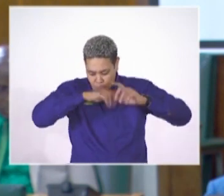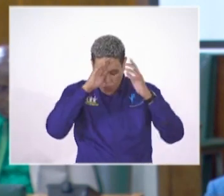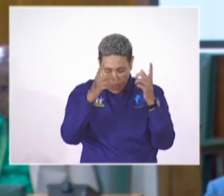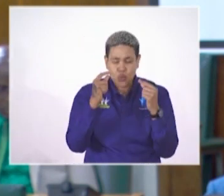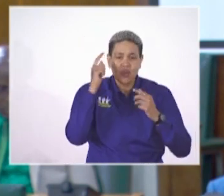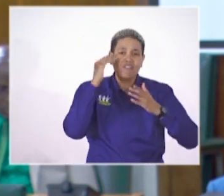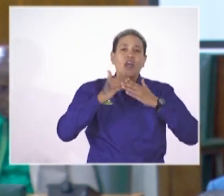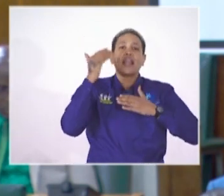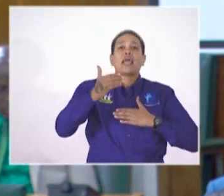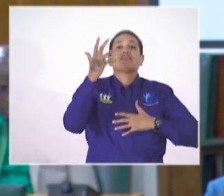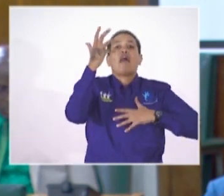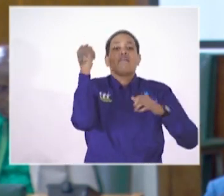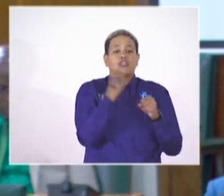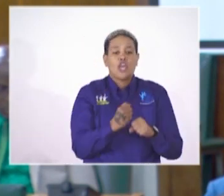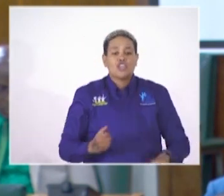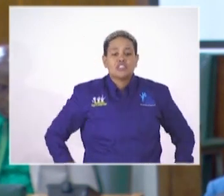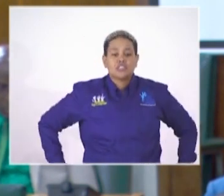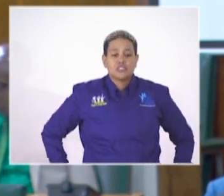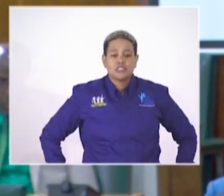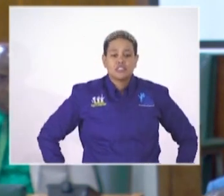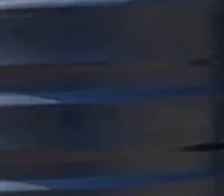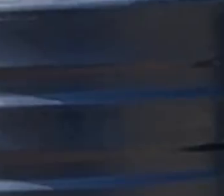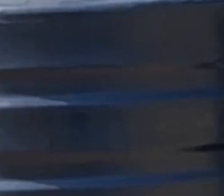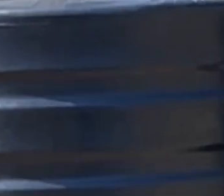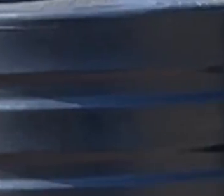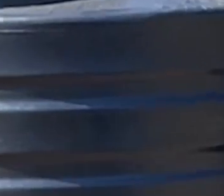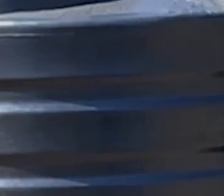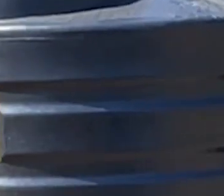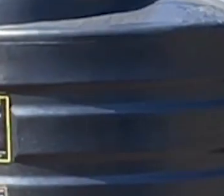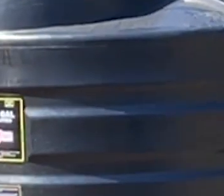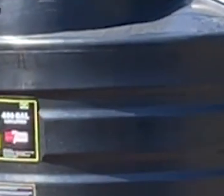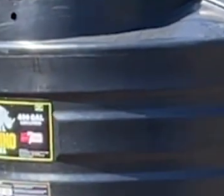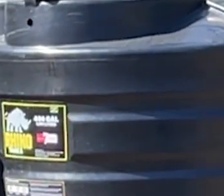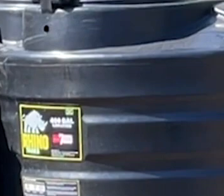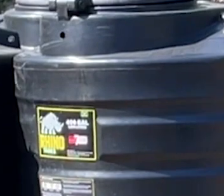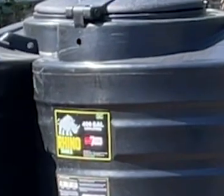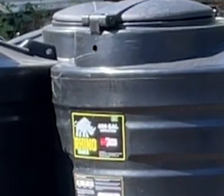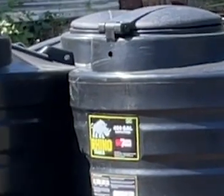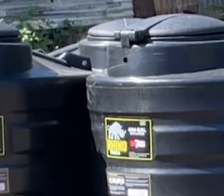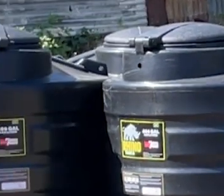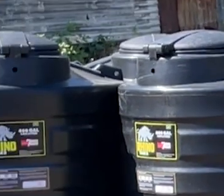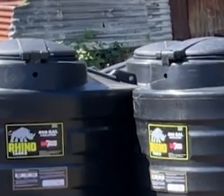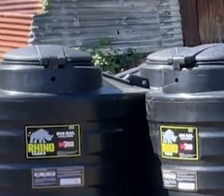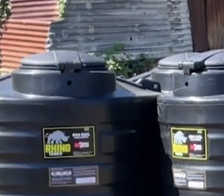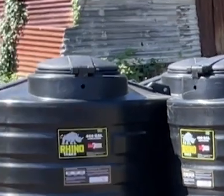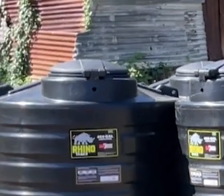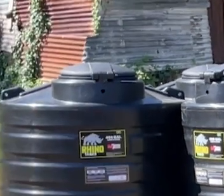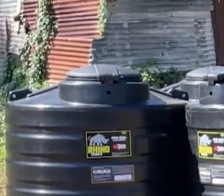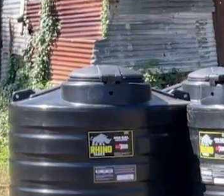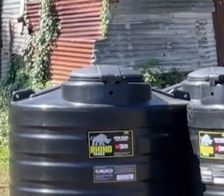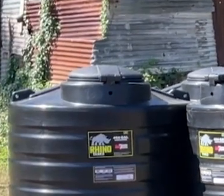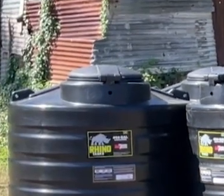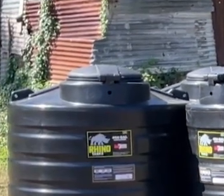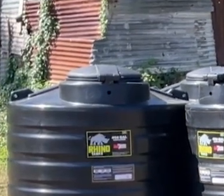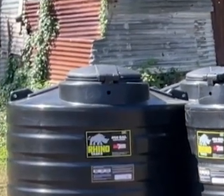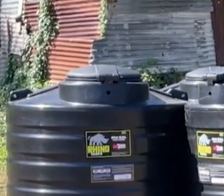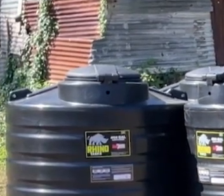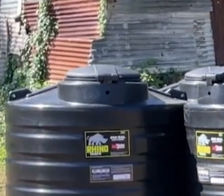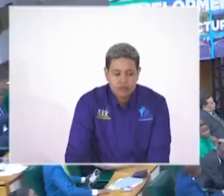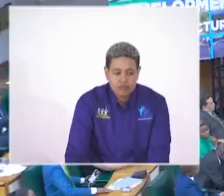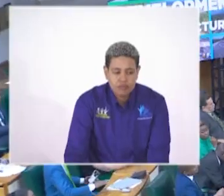for the next 5 years so that we will get 50,000 tanks to households